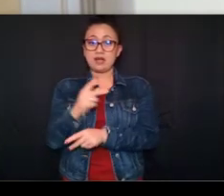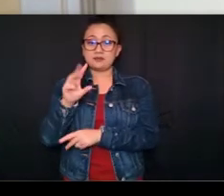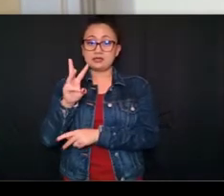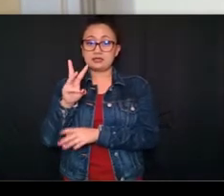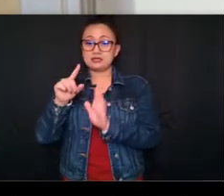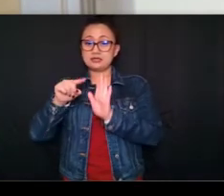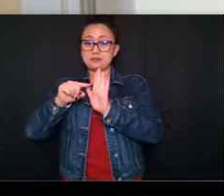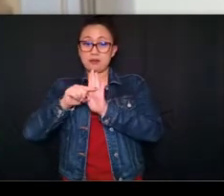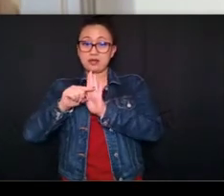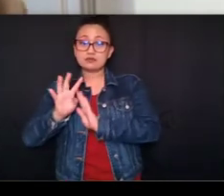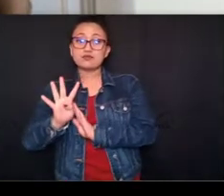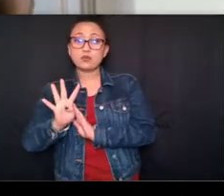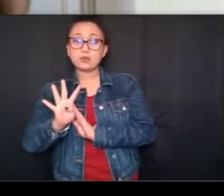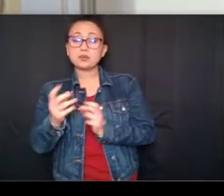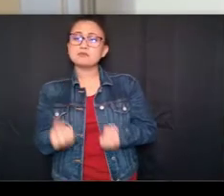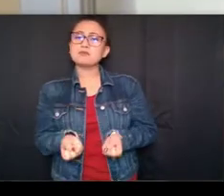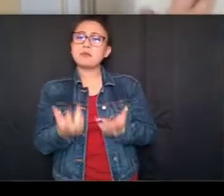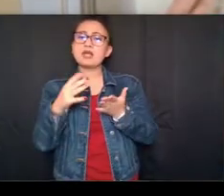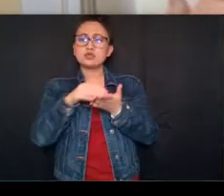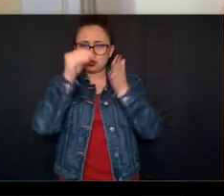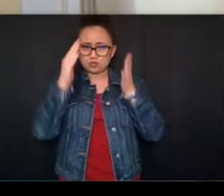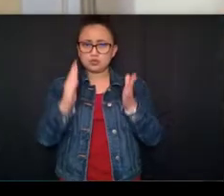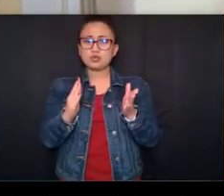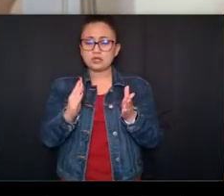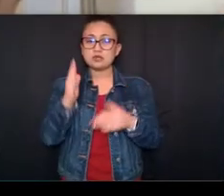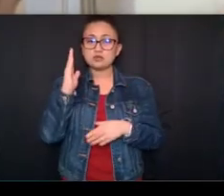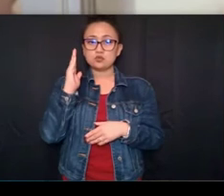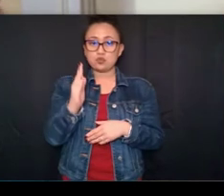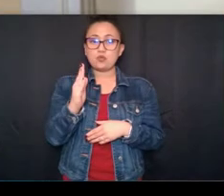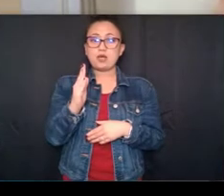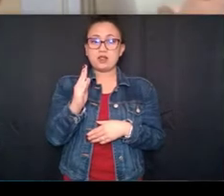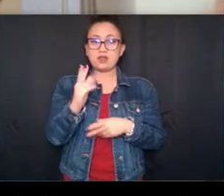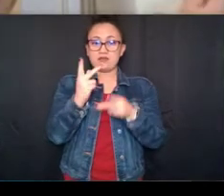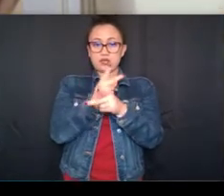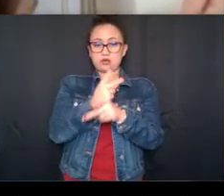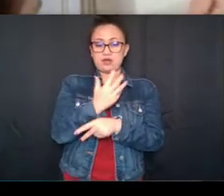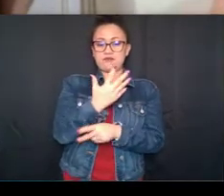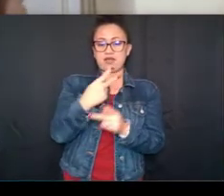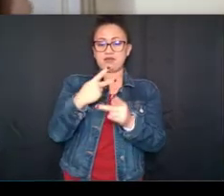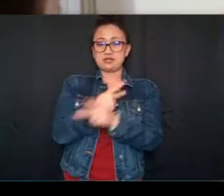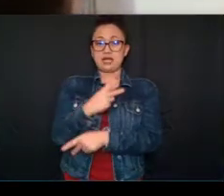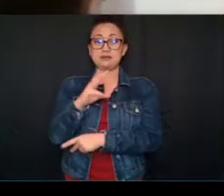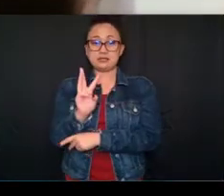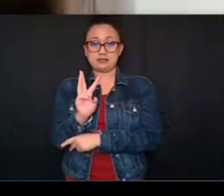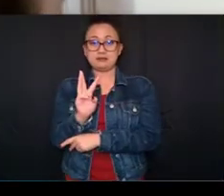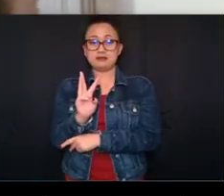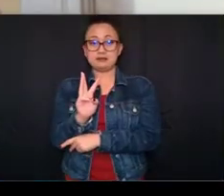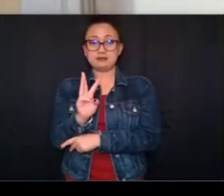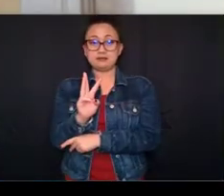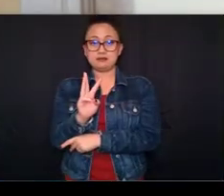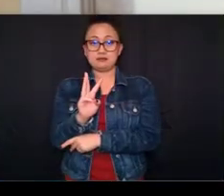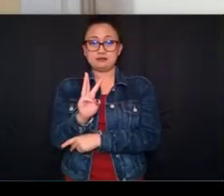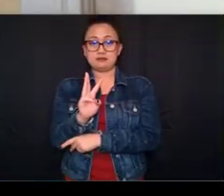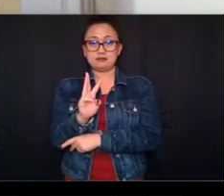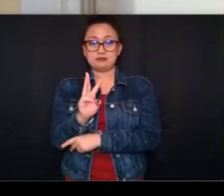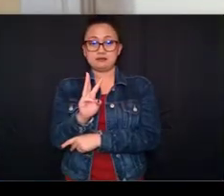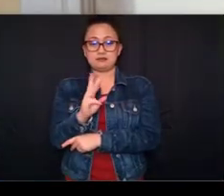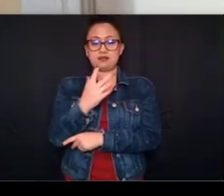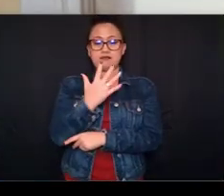is. So a lot of students would take 5 times 6, and they would get the answer of that, and then they would subtract 4, all